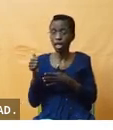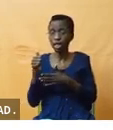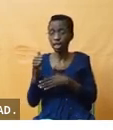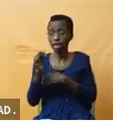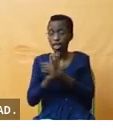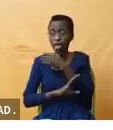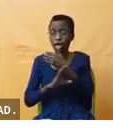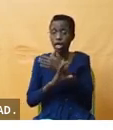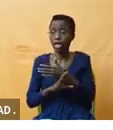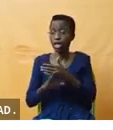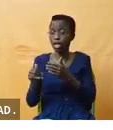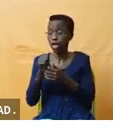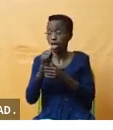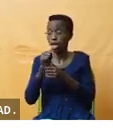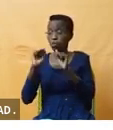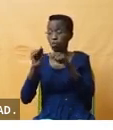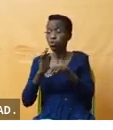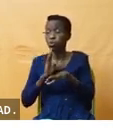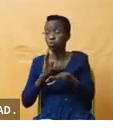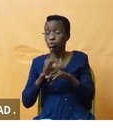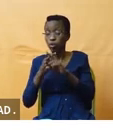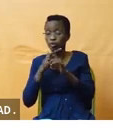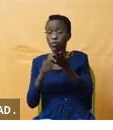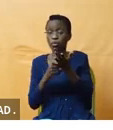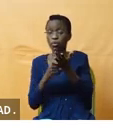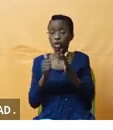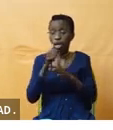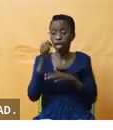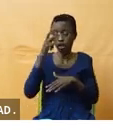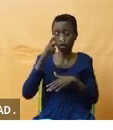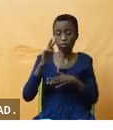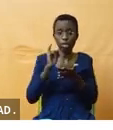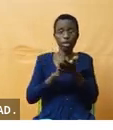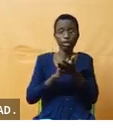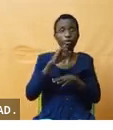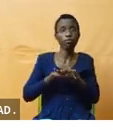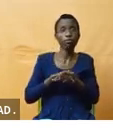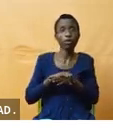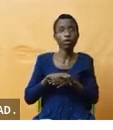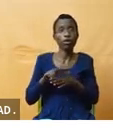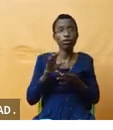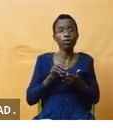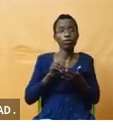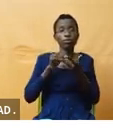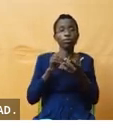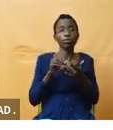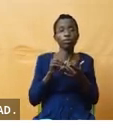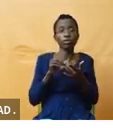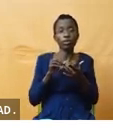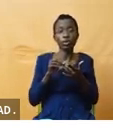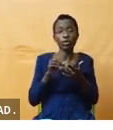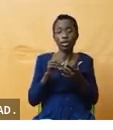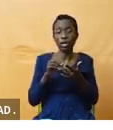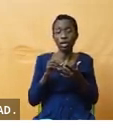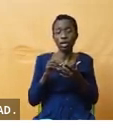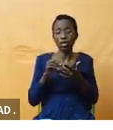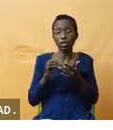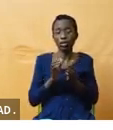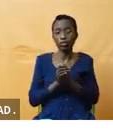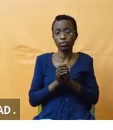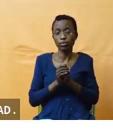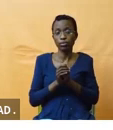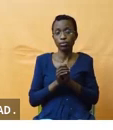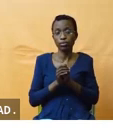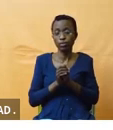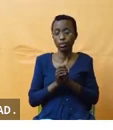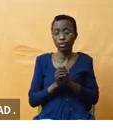from. And another policy that I found to be one of its kind is the debt management policy framework in Kenya.